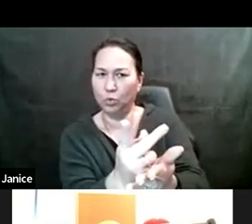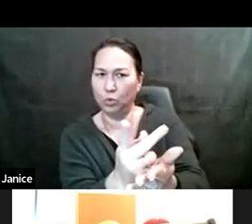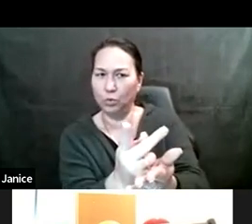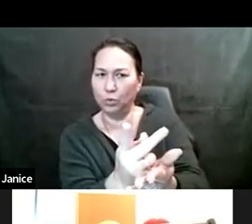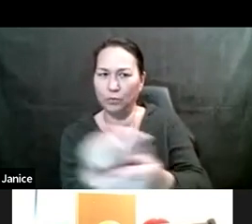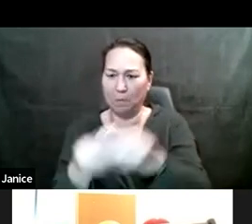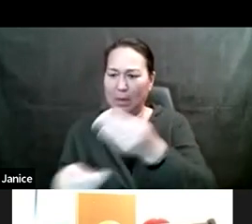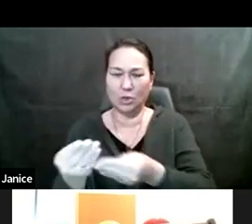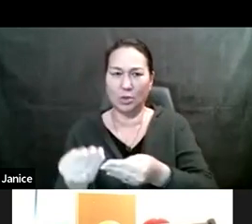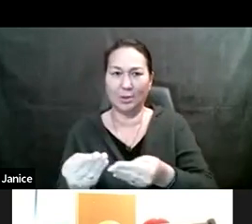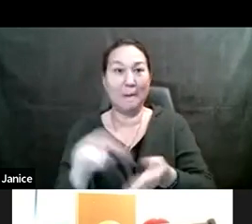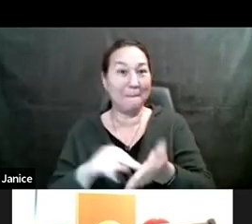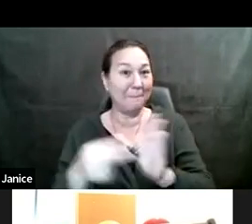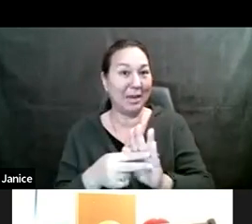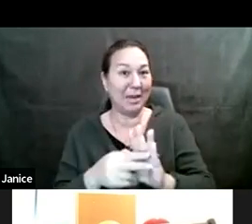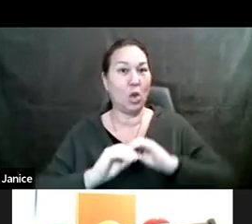no budget at all